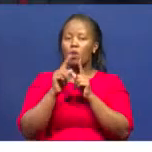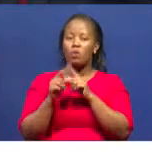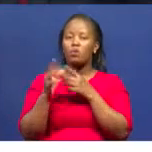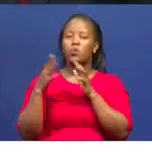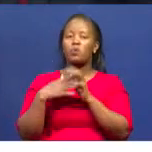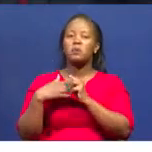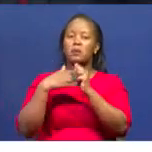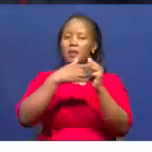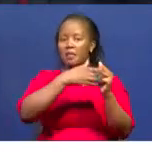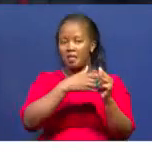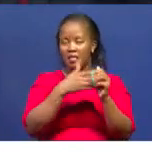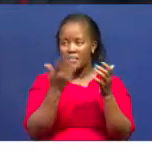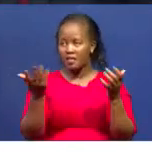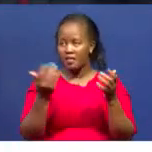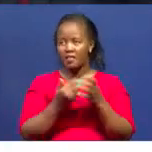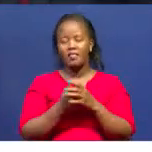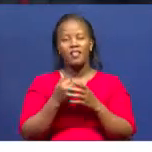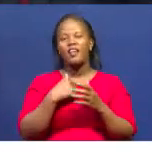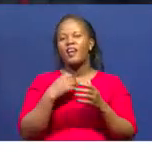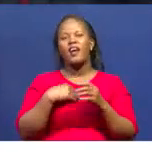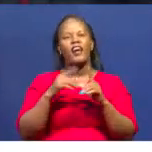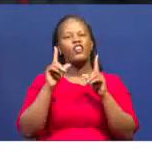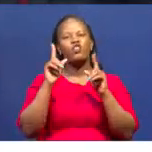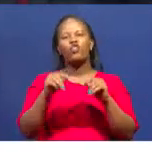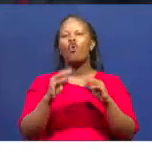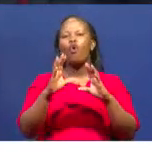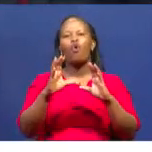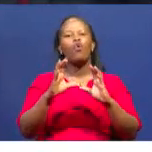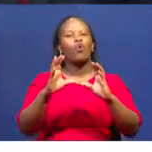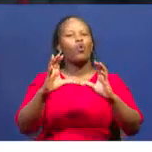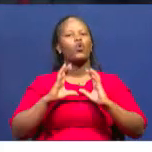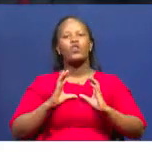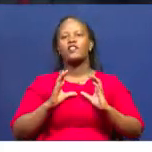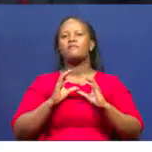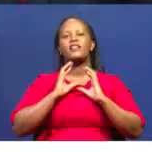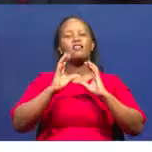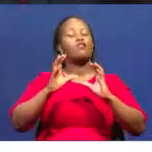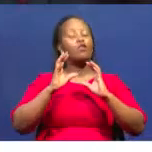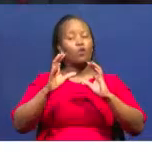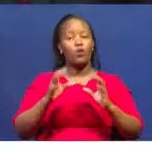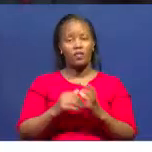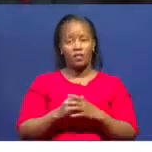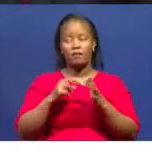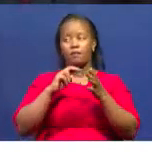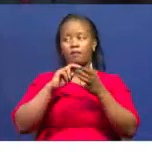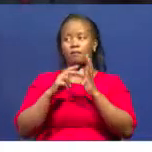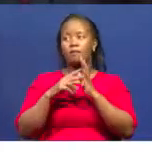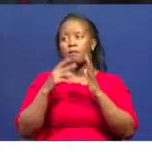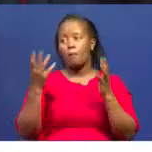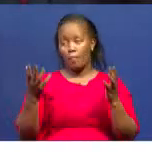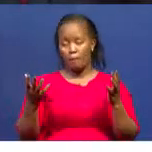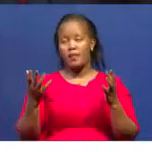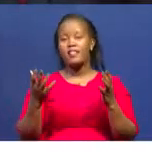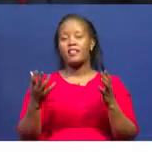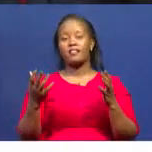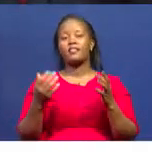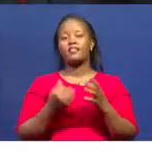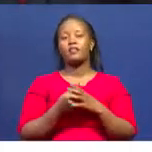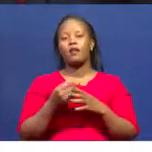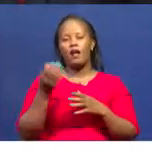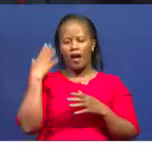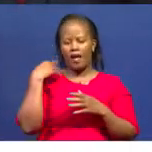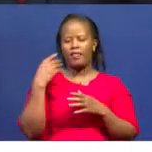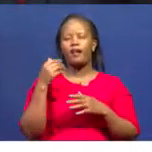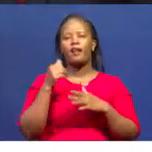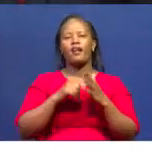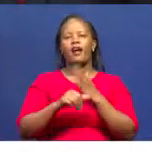We didn't have a goalkeeping coach, it wasn't mentioned. So Billy Kigundu, if you remember the under-20